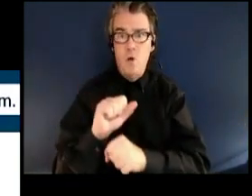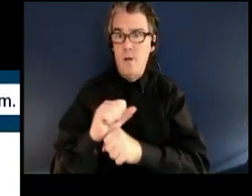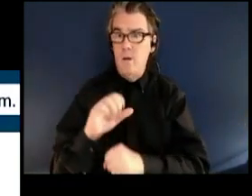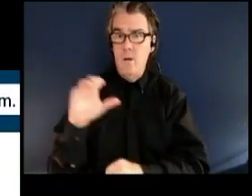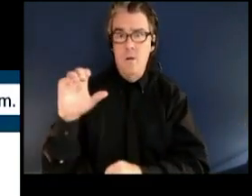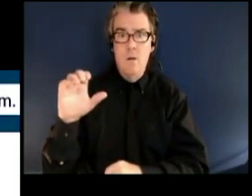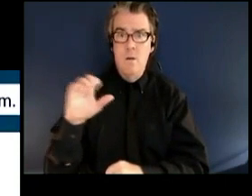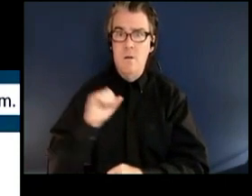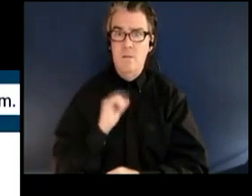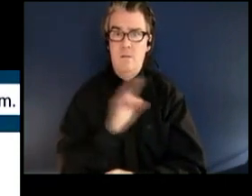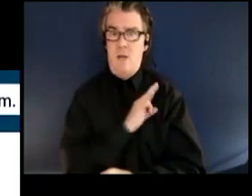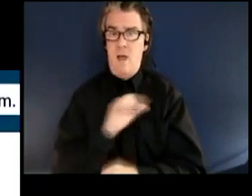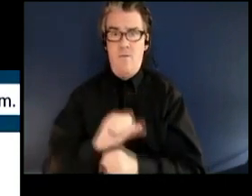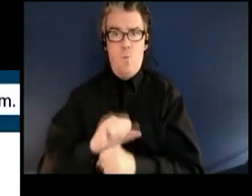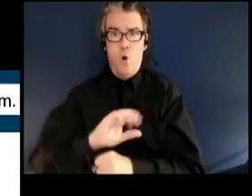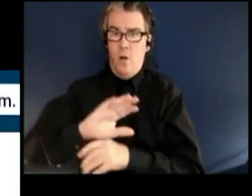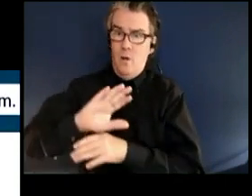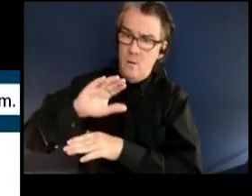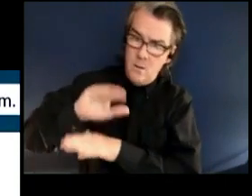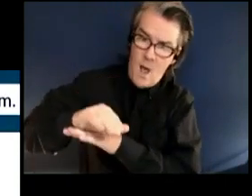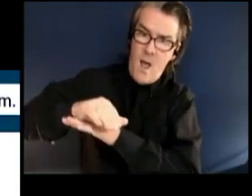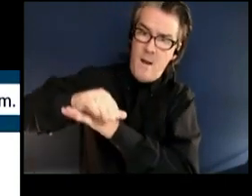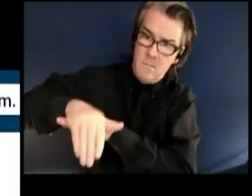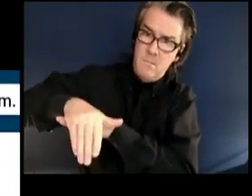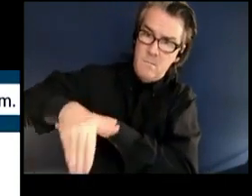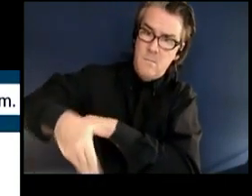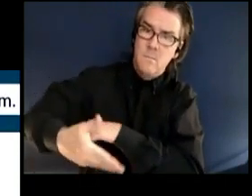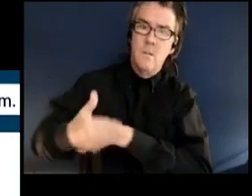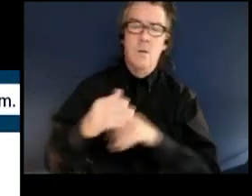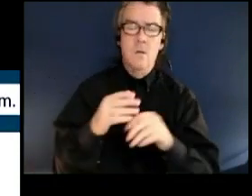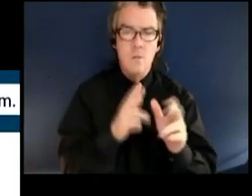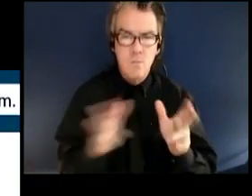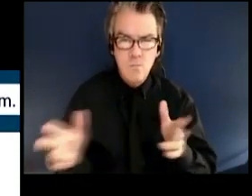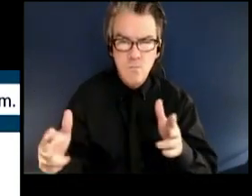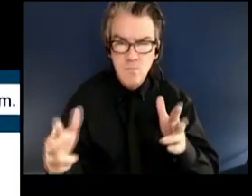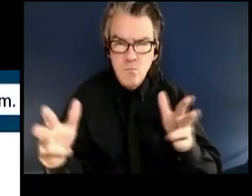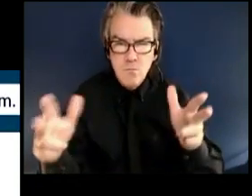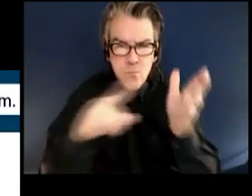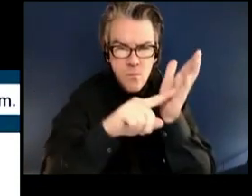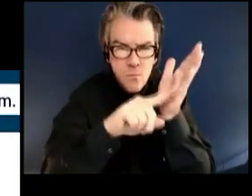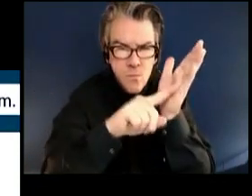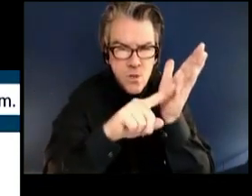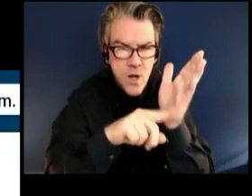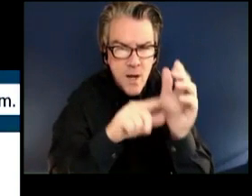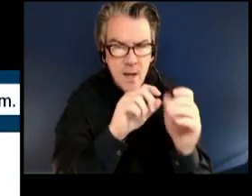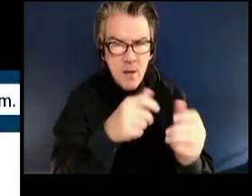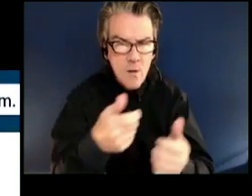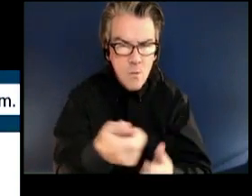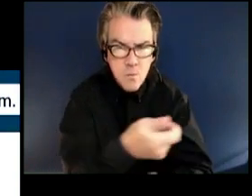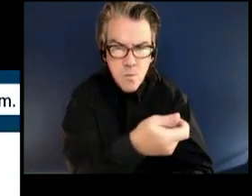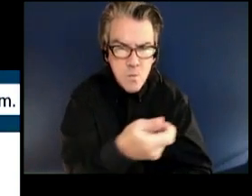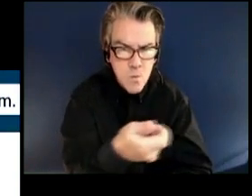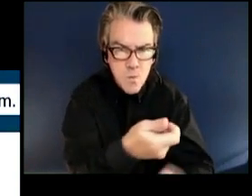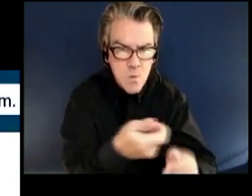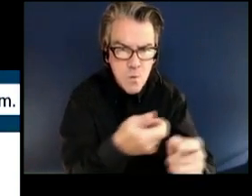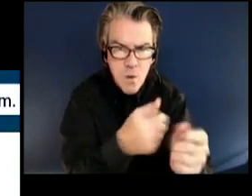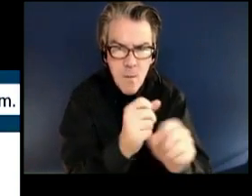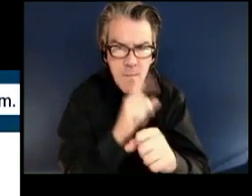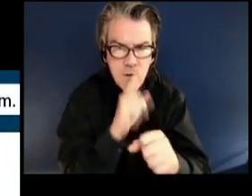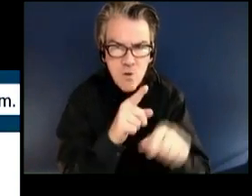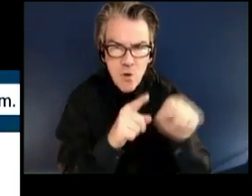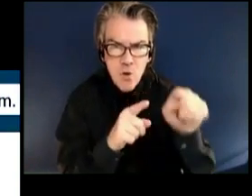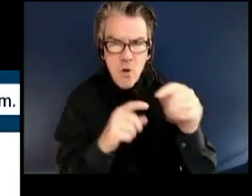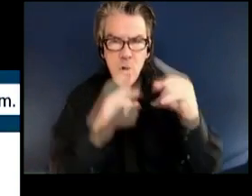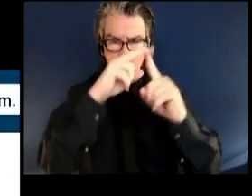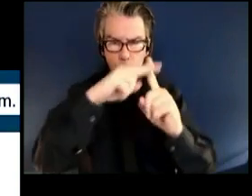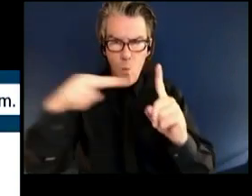down, patrolling on ground to make sure that the wires are safe from any types of hazards, and we can